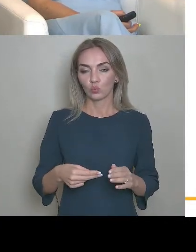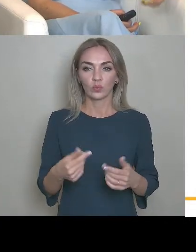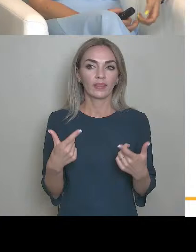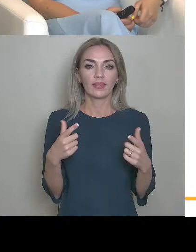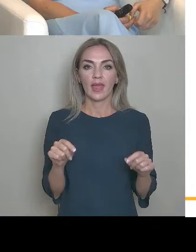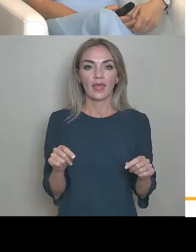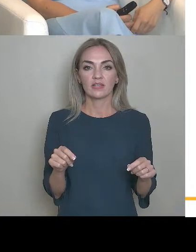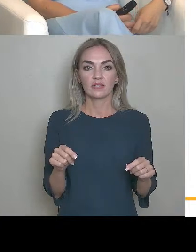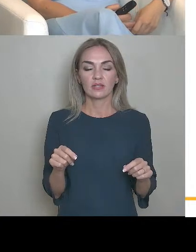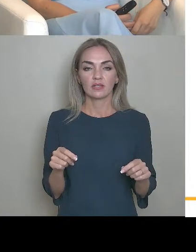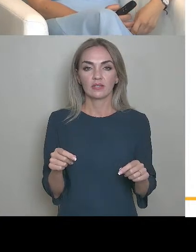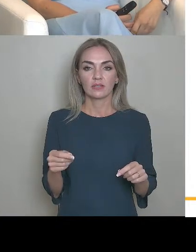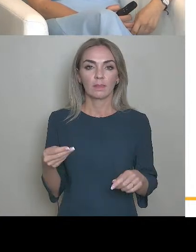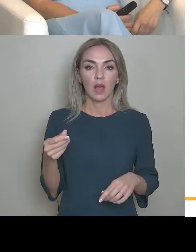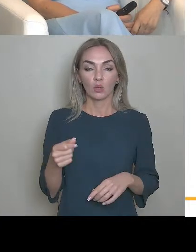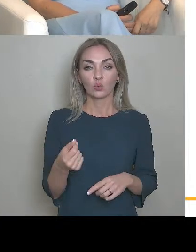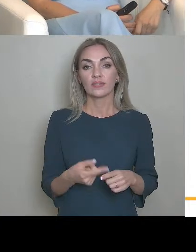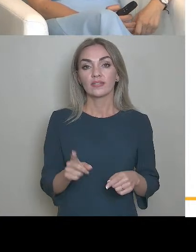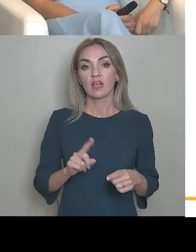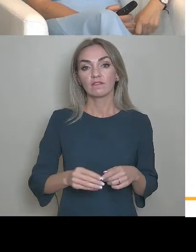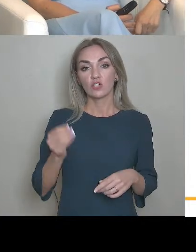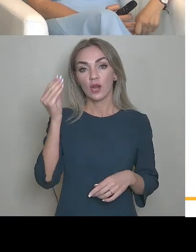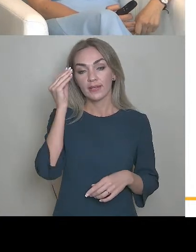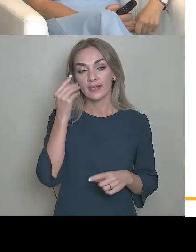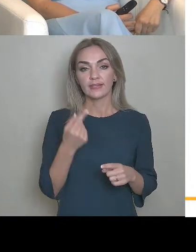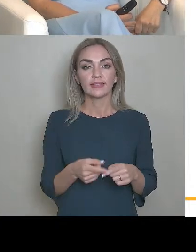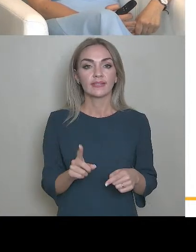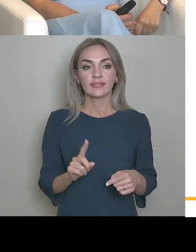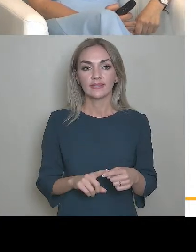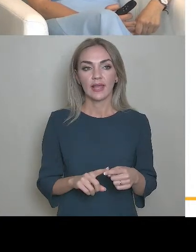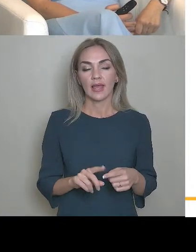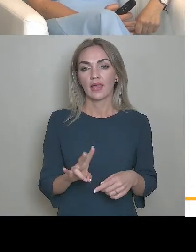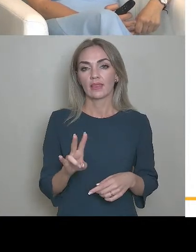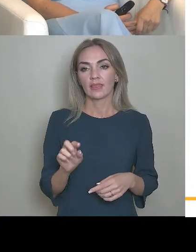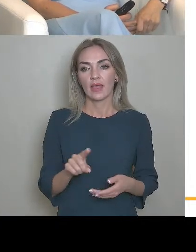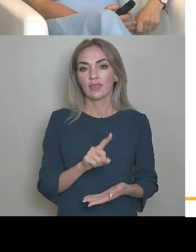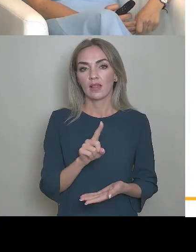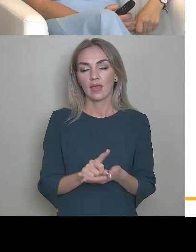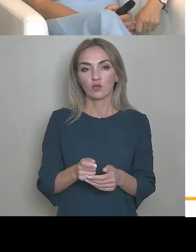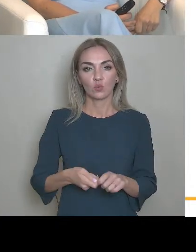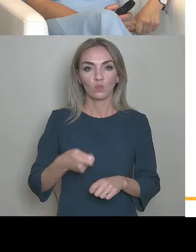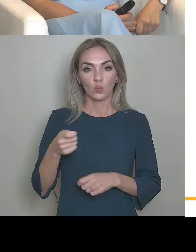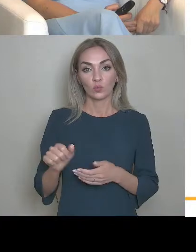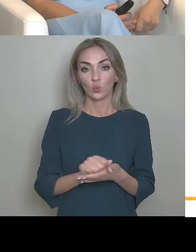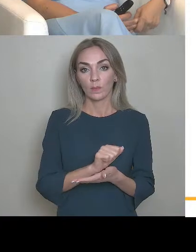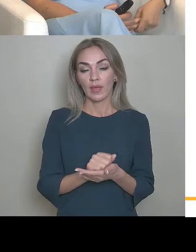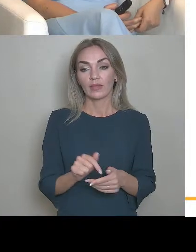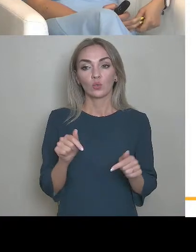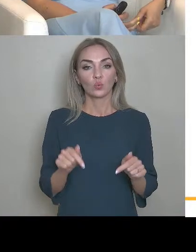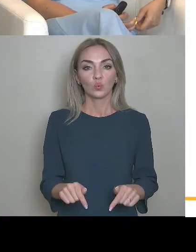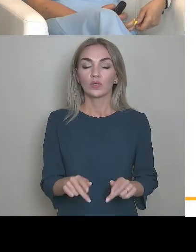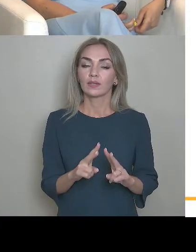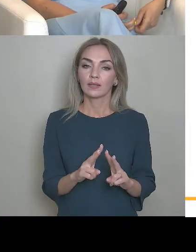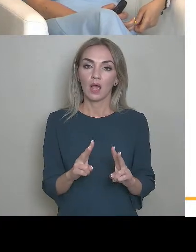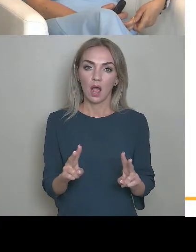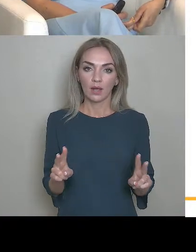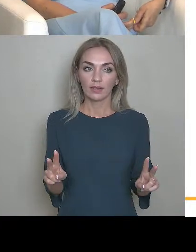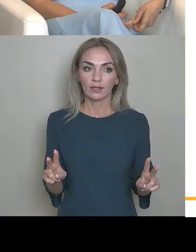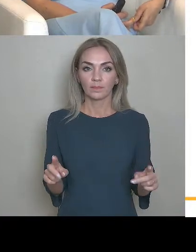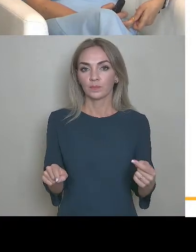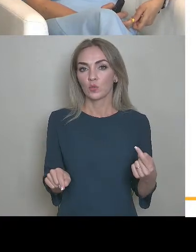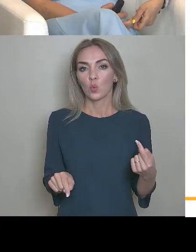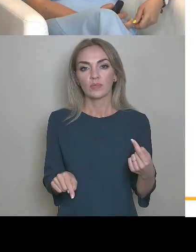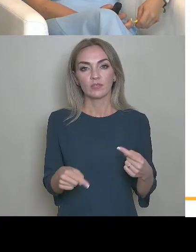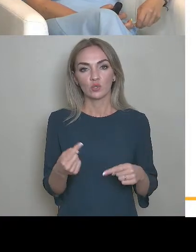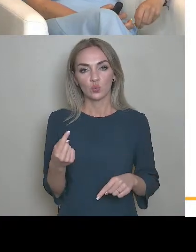by a different physical person, and it's not been remitted, but it's done in cash, and this